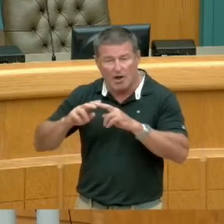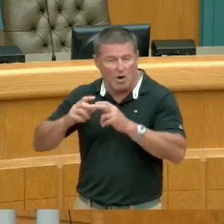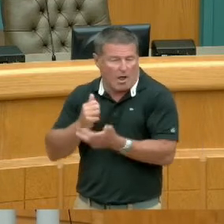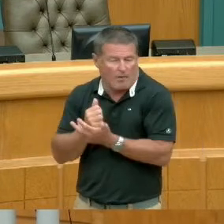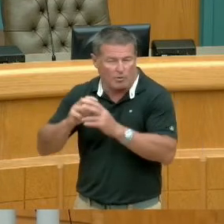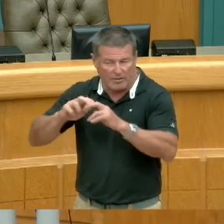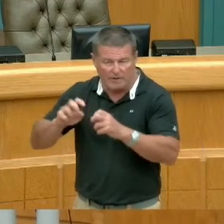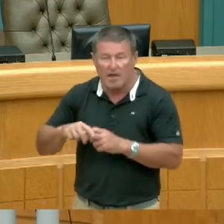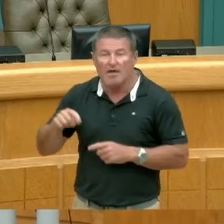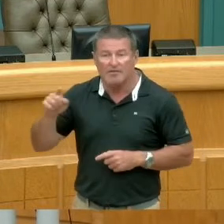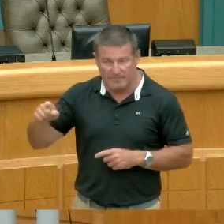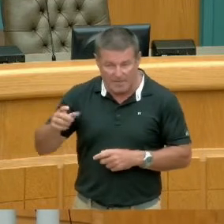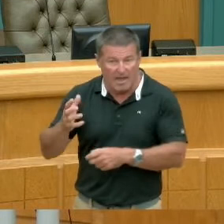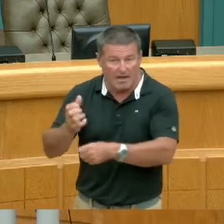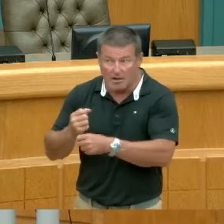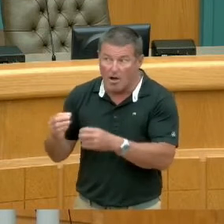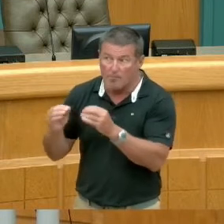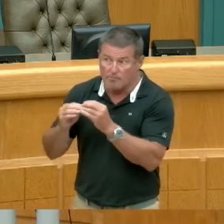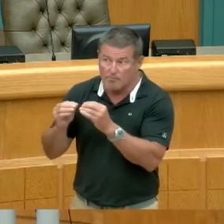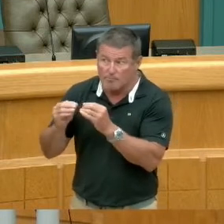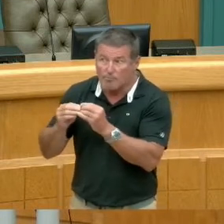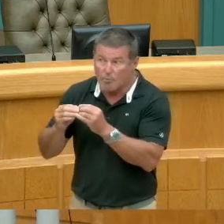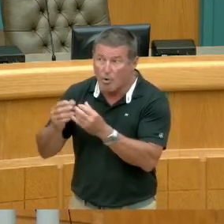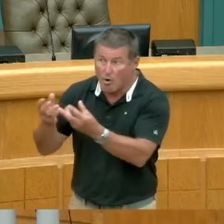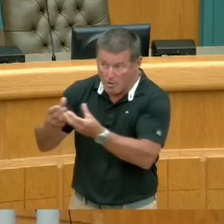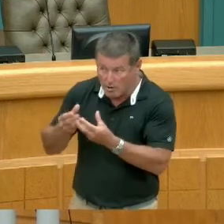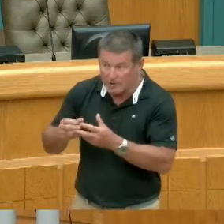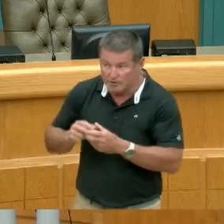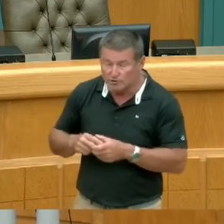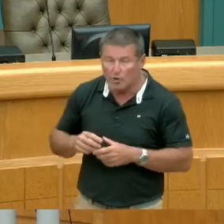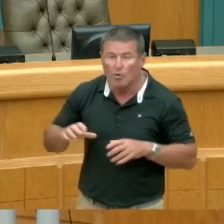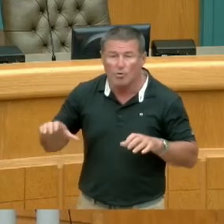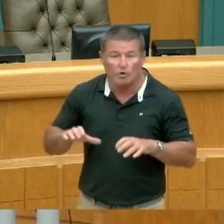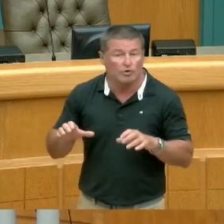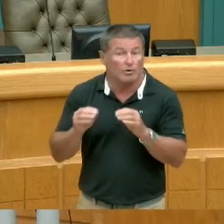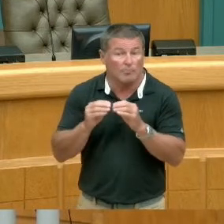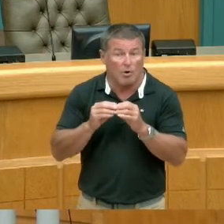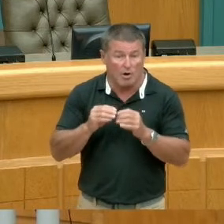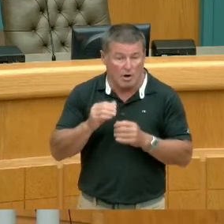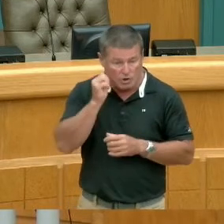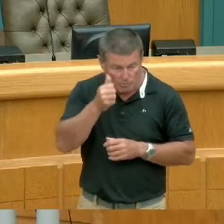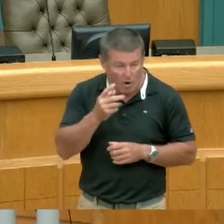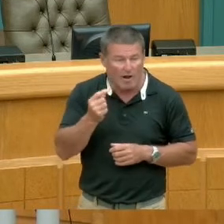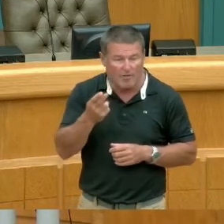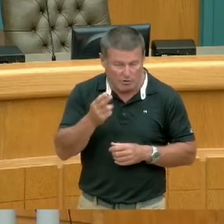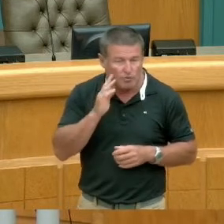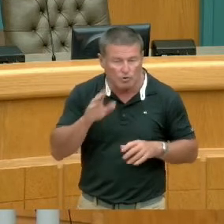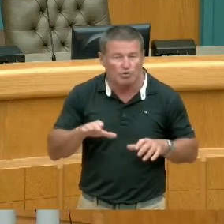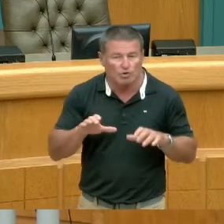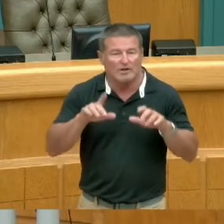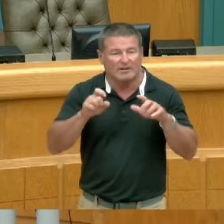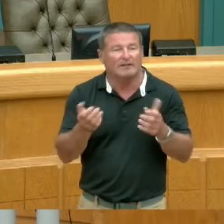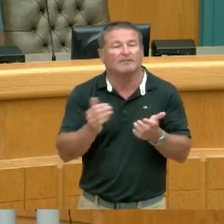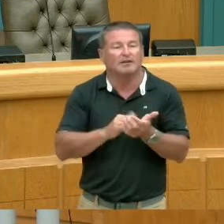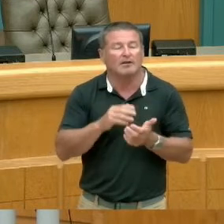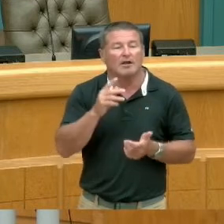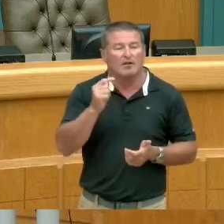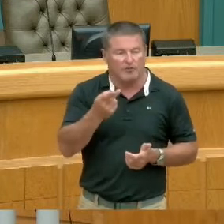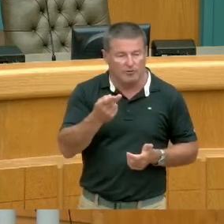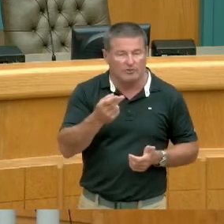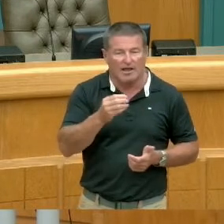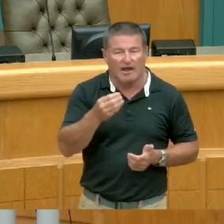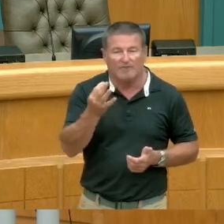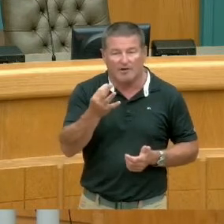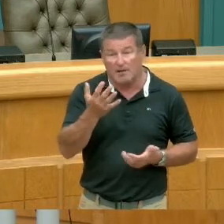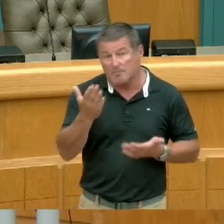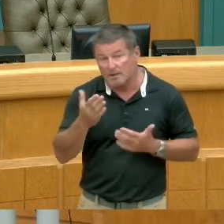tests. So tomorrow and then on Thursday, the health district will resume the testing. On on Thursday and Friday, and then maybe spawn again